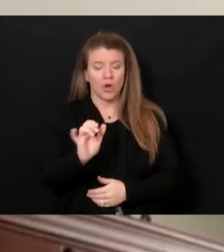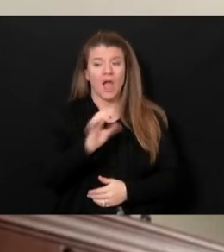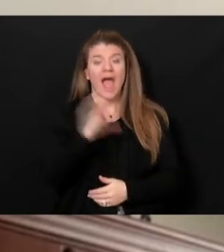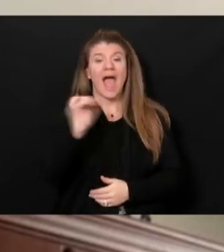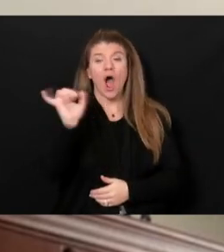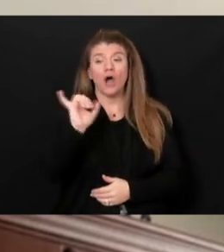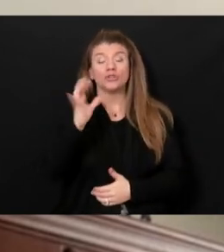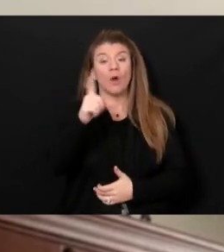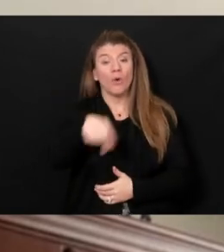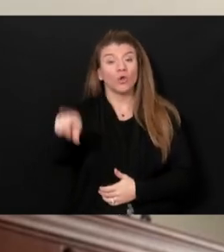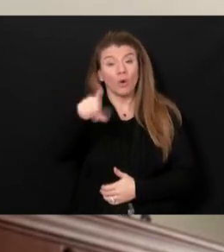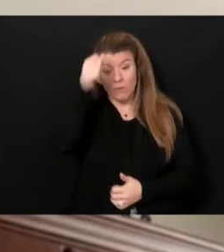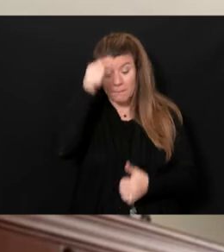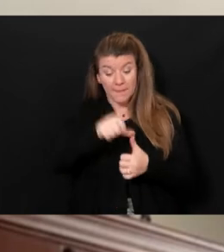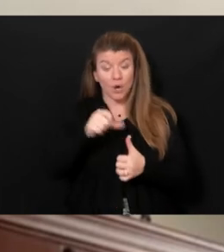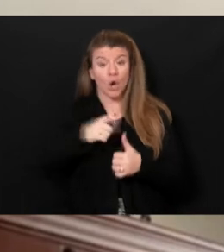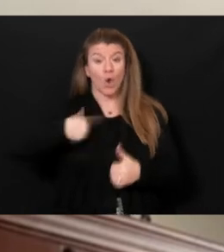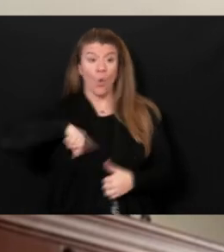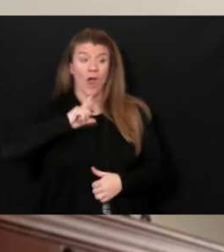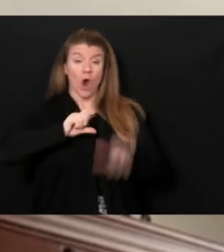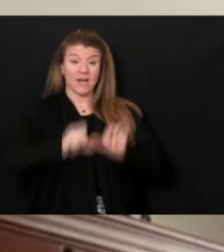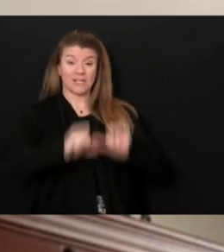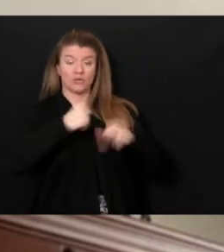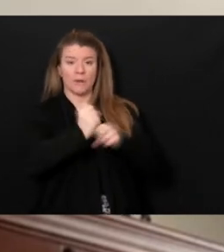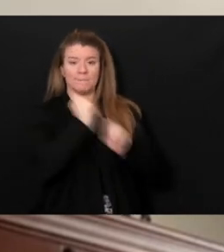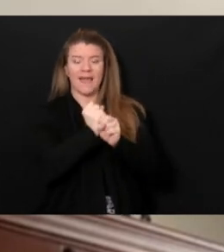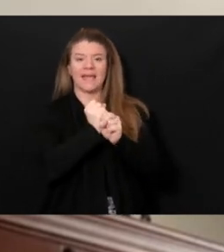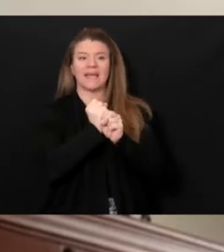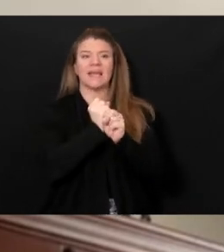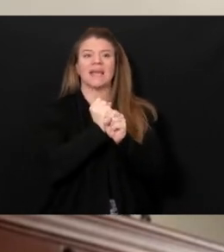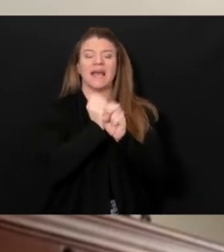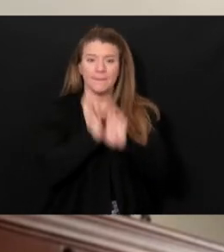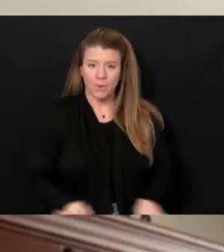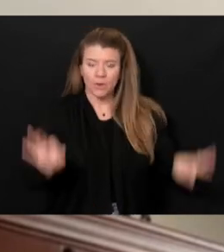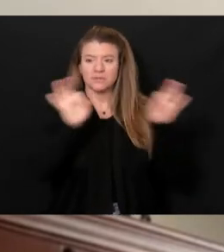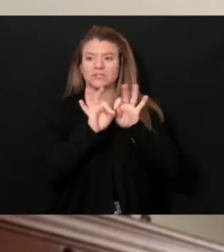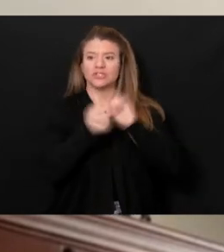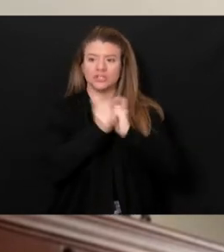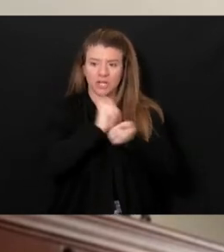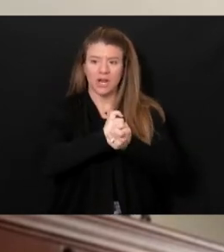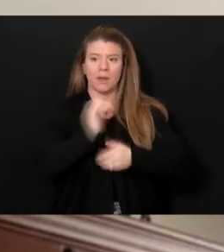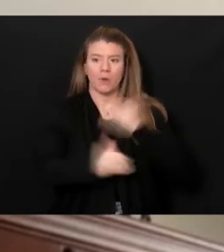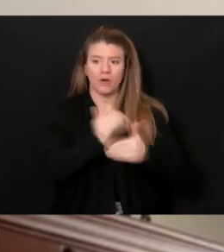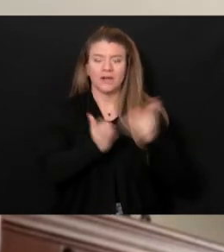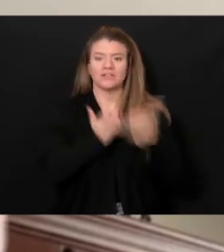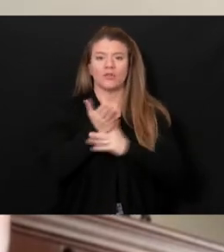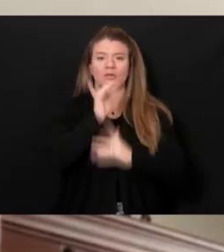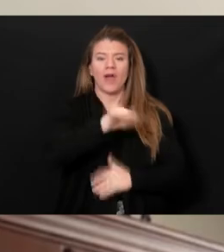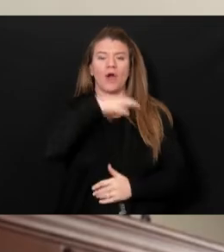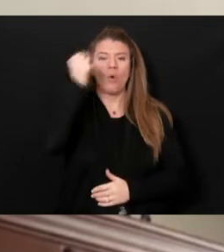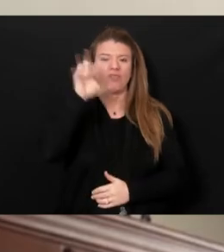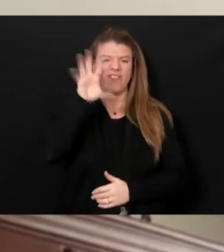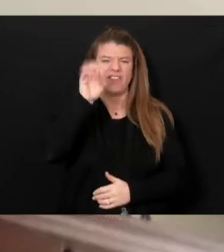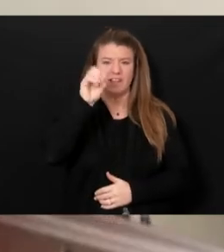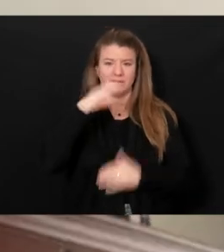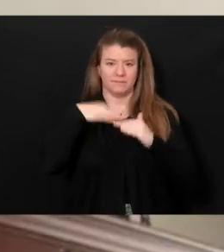point out, we are continuing to make significant progress in our over 65 population.